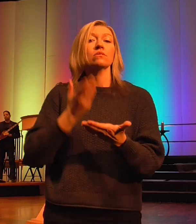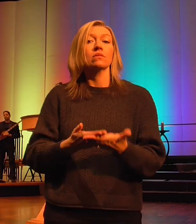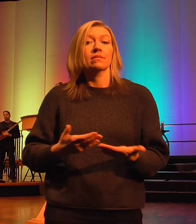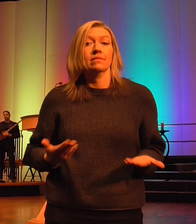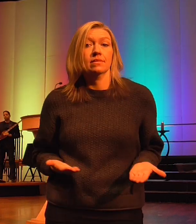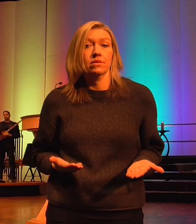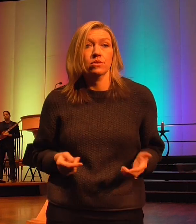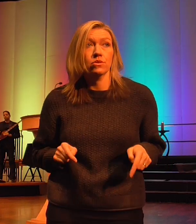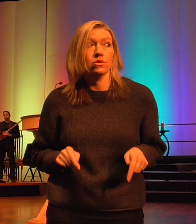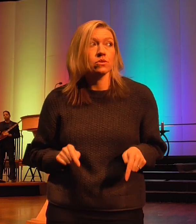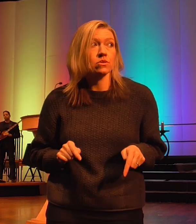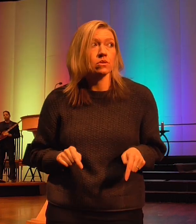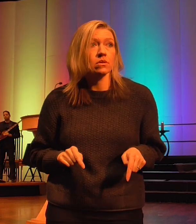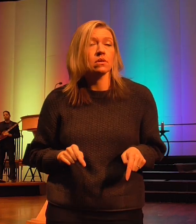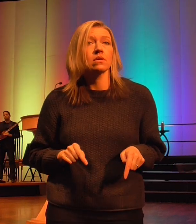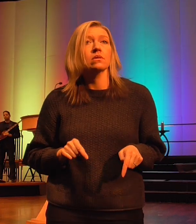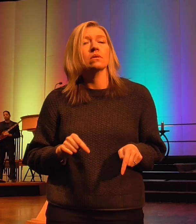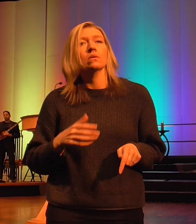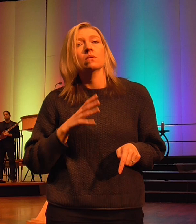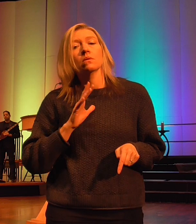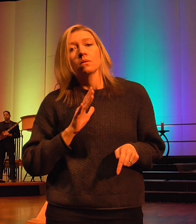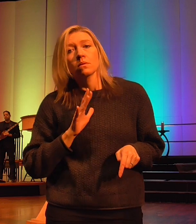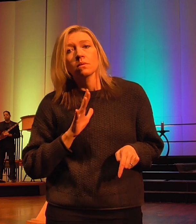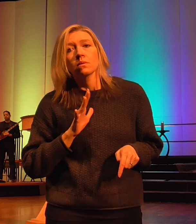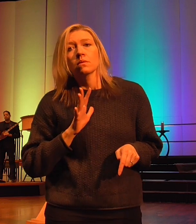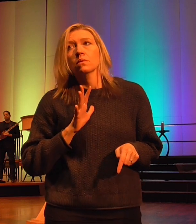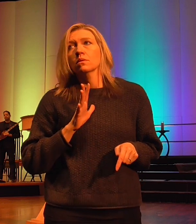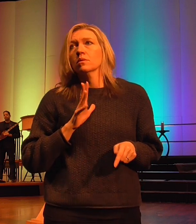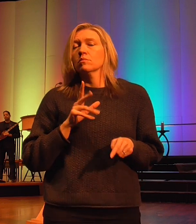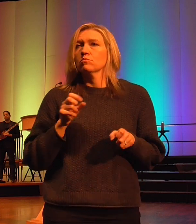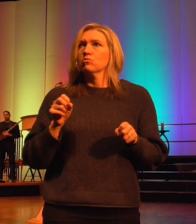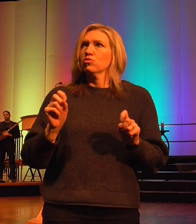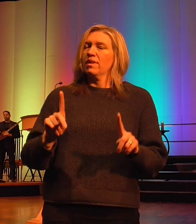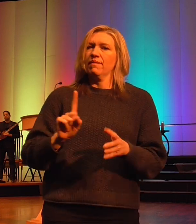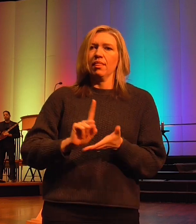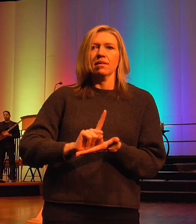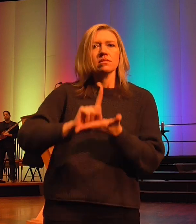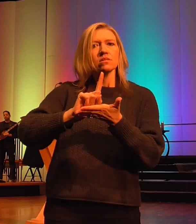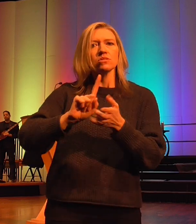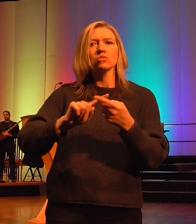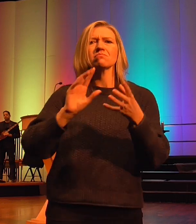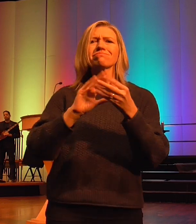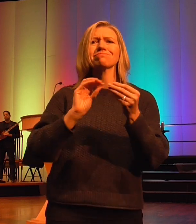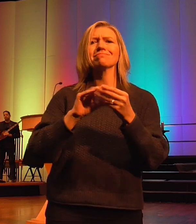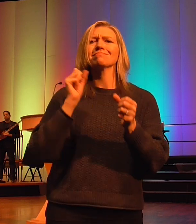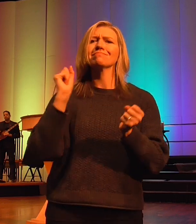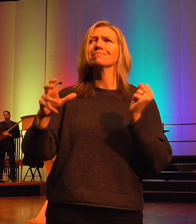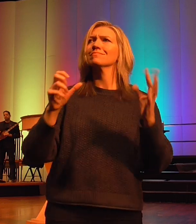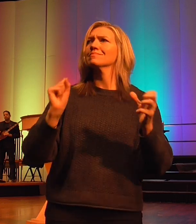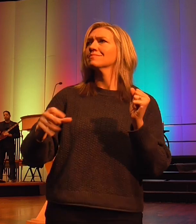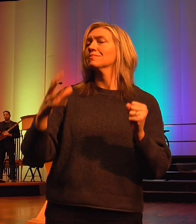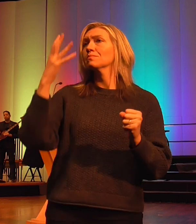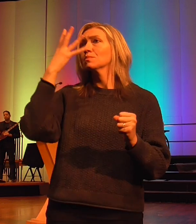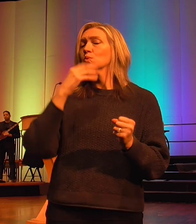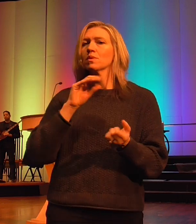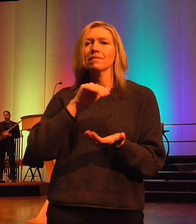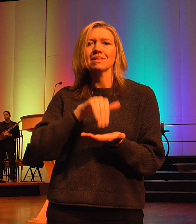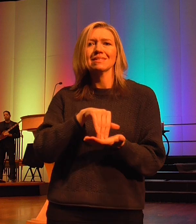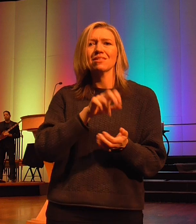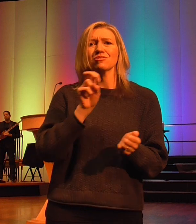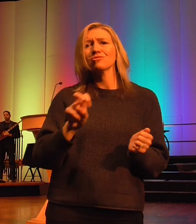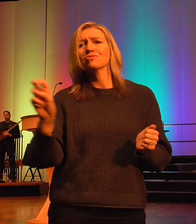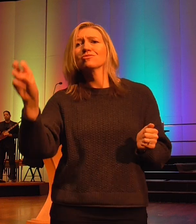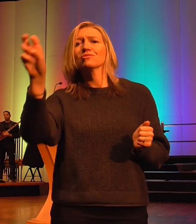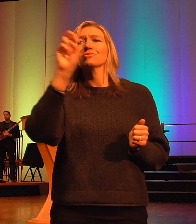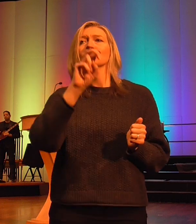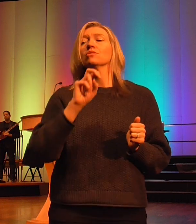and get the luxury and the absolute privilege to go and sing at all these beautiful centers. So I went